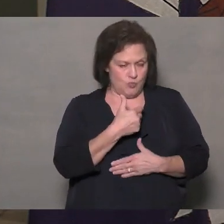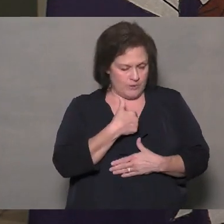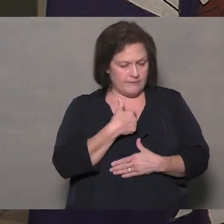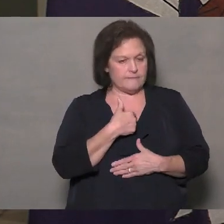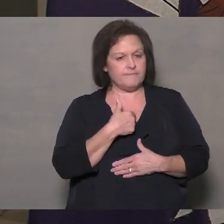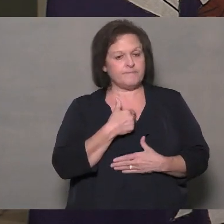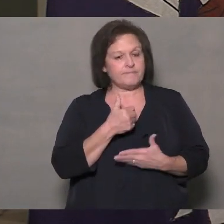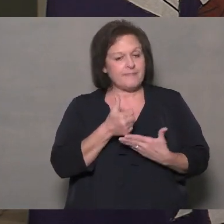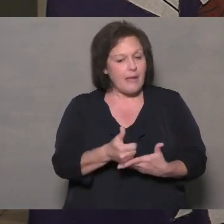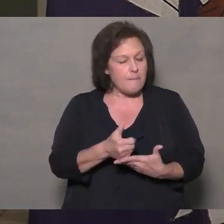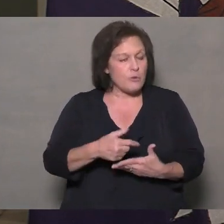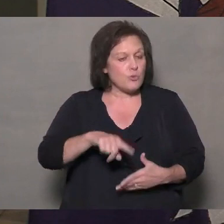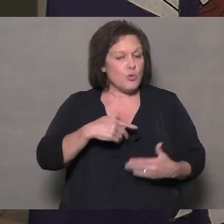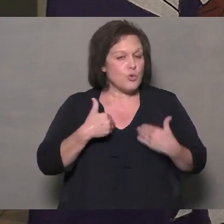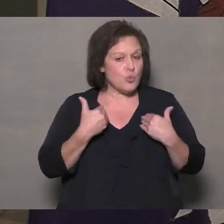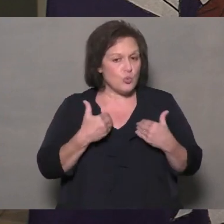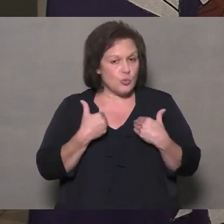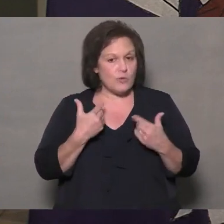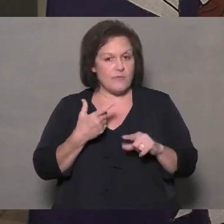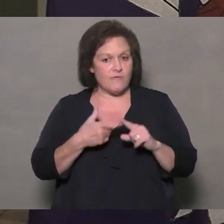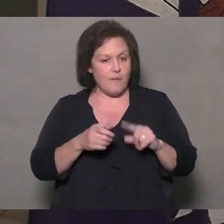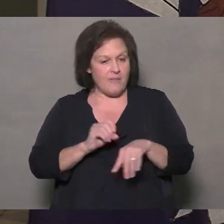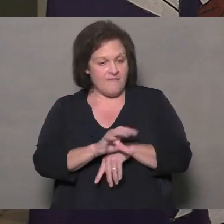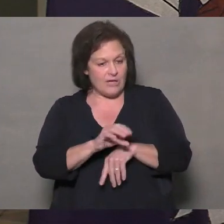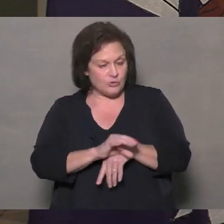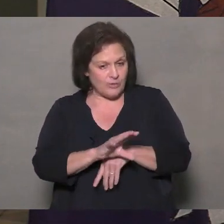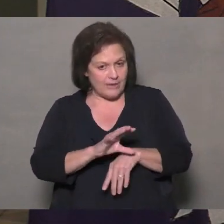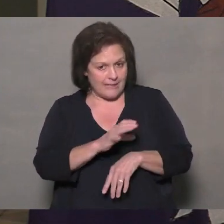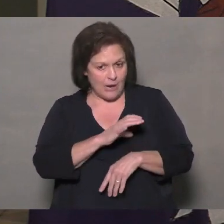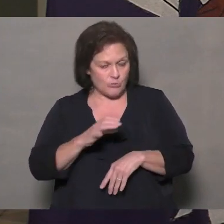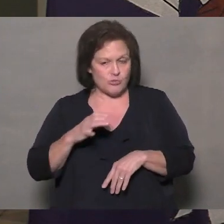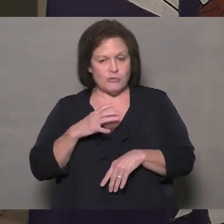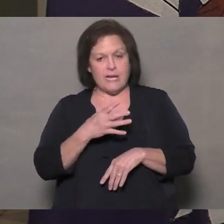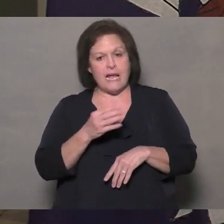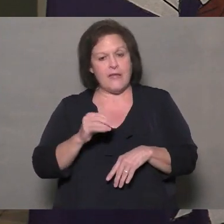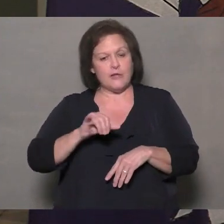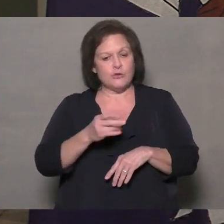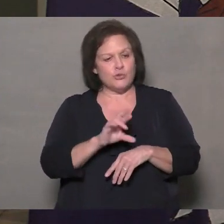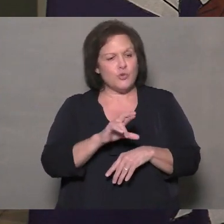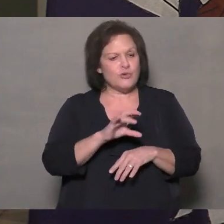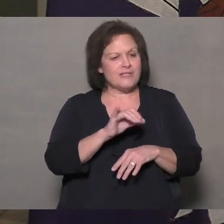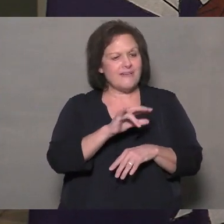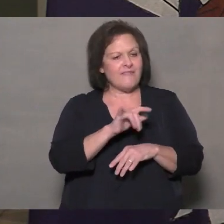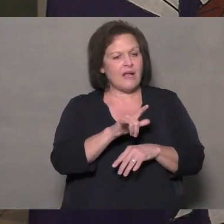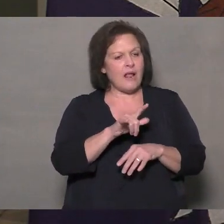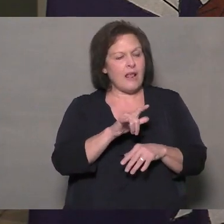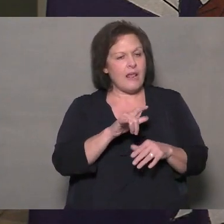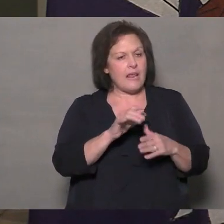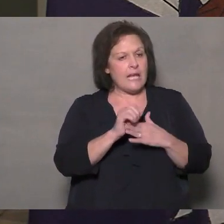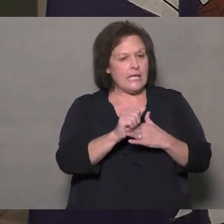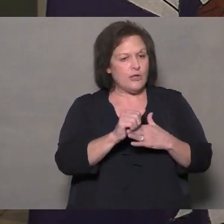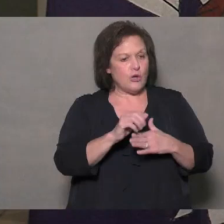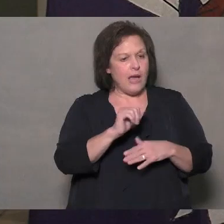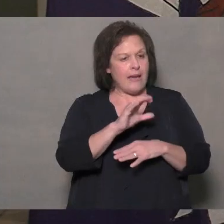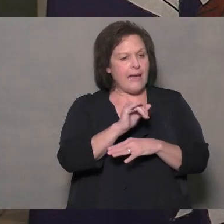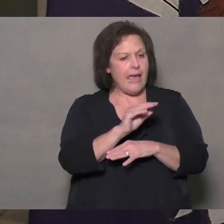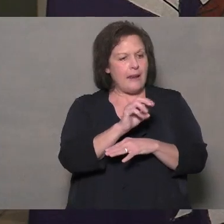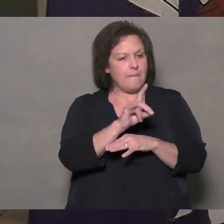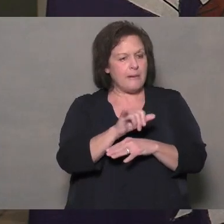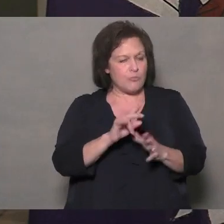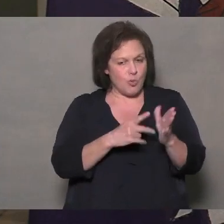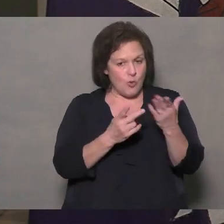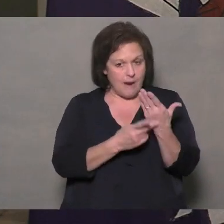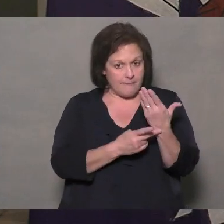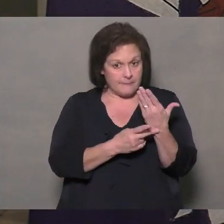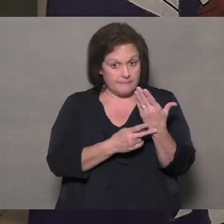our youth voices through our Youth Advisory Council and the Junior Civic Leadership Academy program.